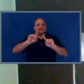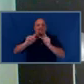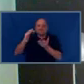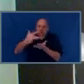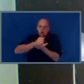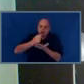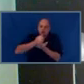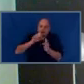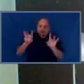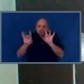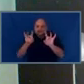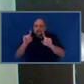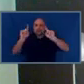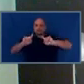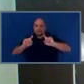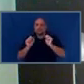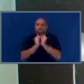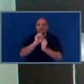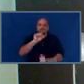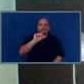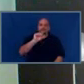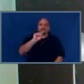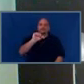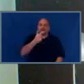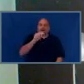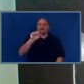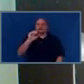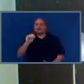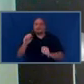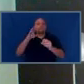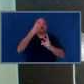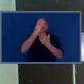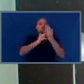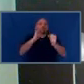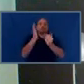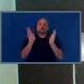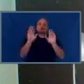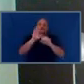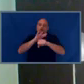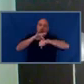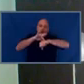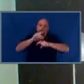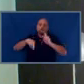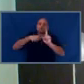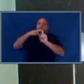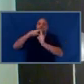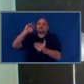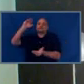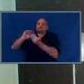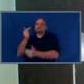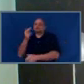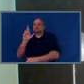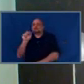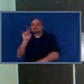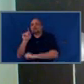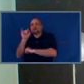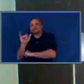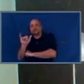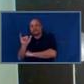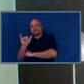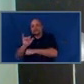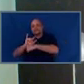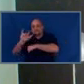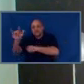with TAG-SAM, multiple reduced gravity flights, and the team was incredibly well prepared. We couldn't have